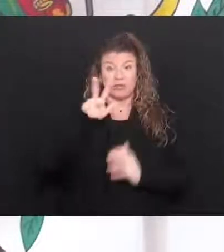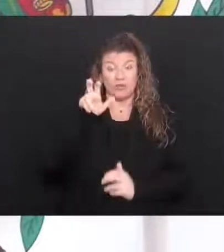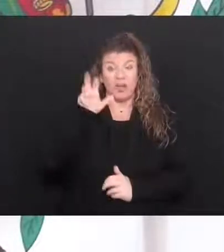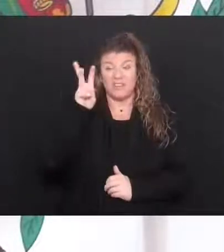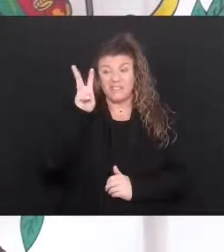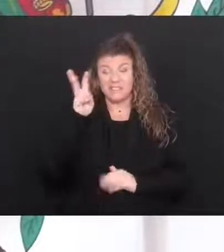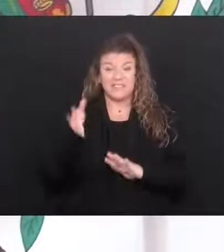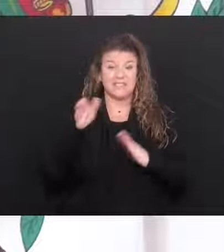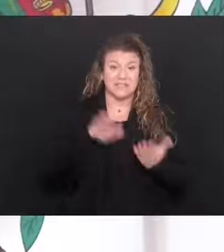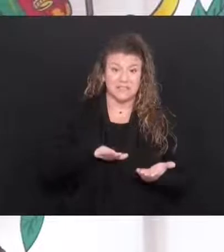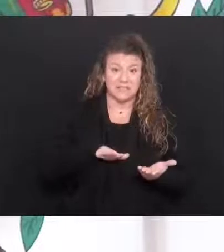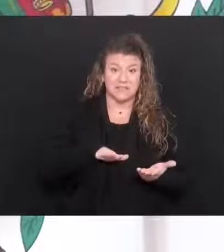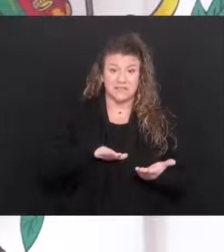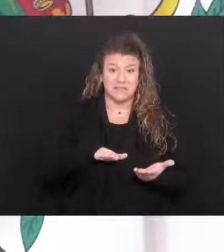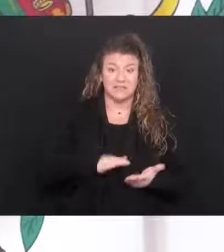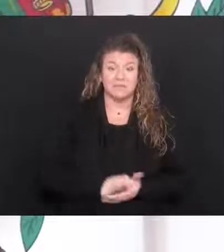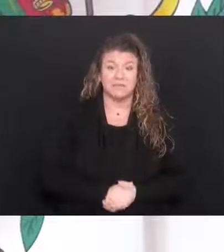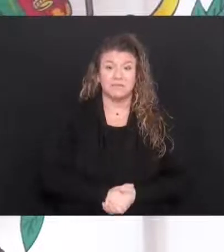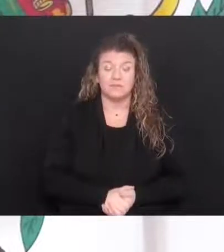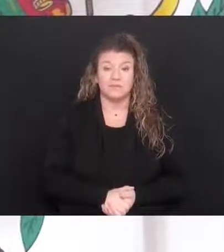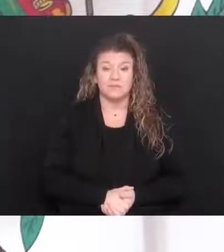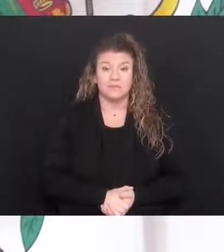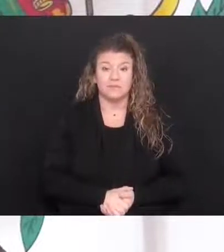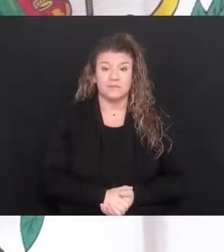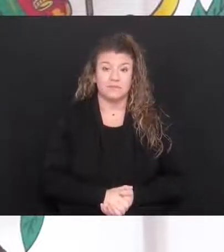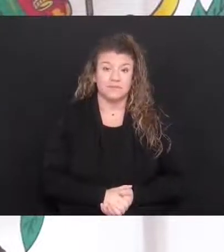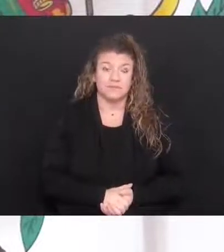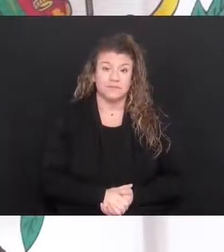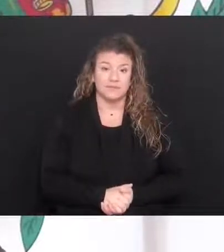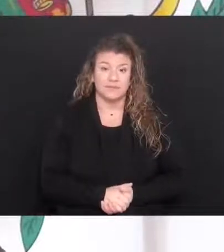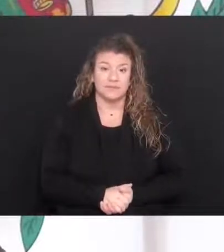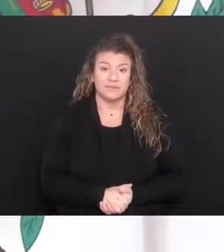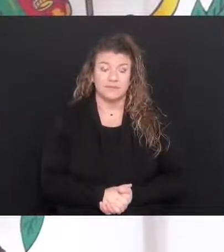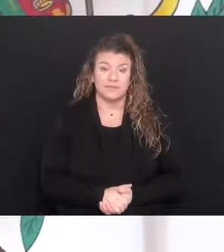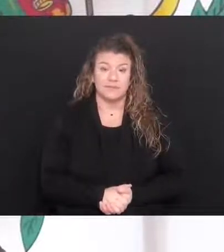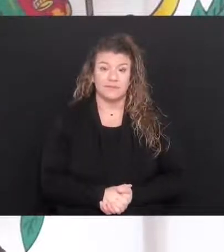4,316 deaths. But nevertheless, our